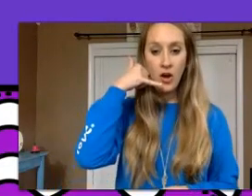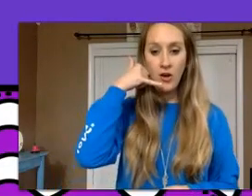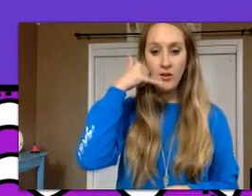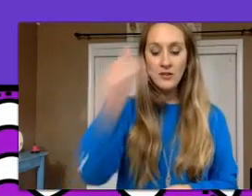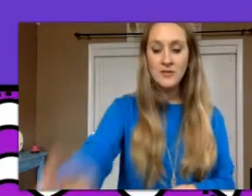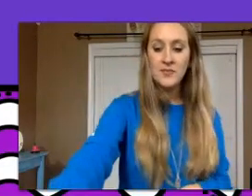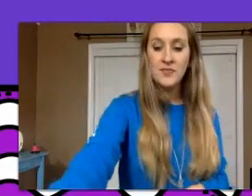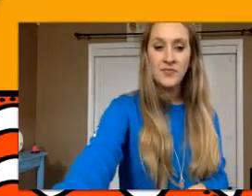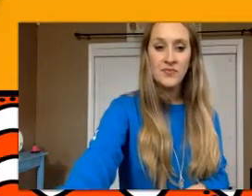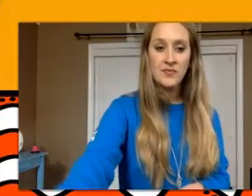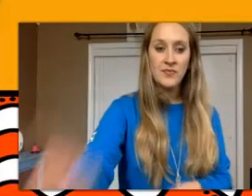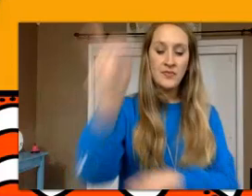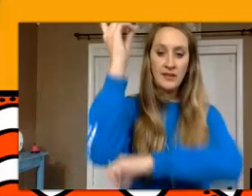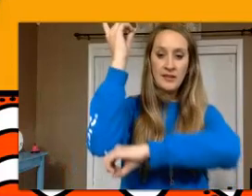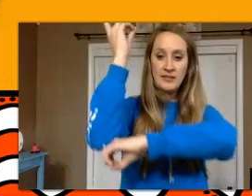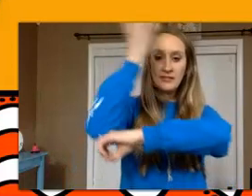call,